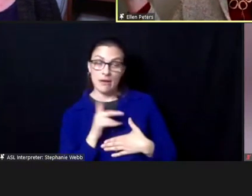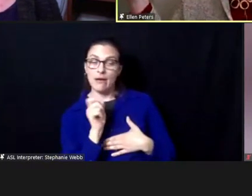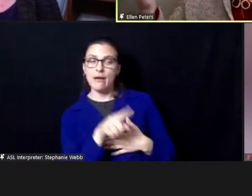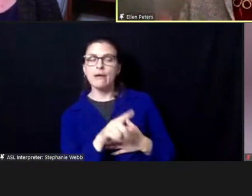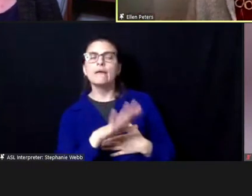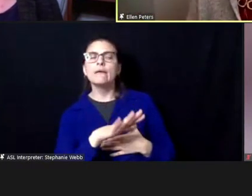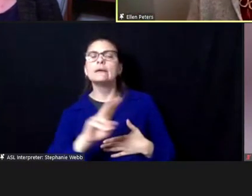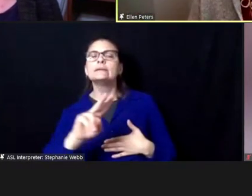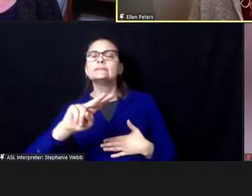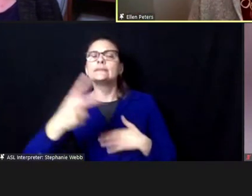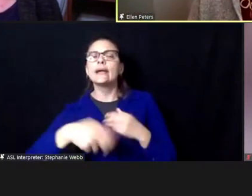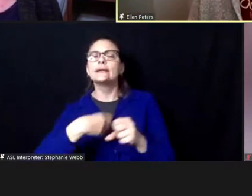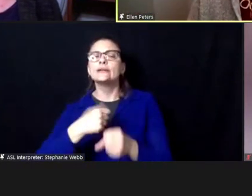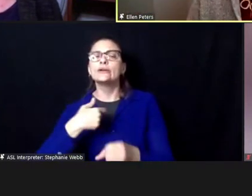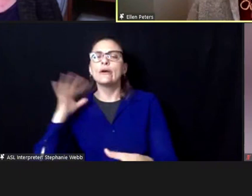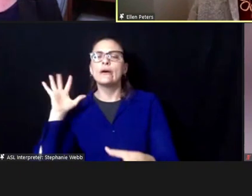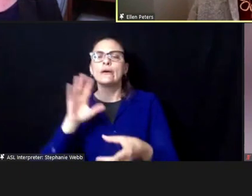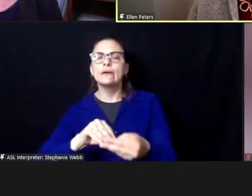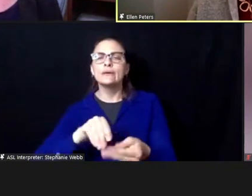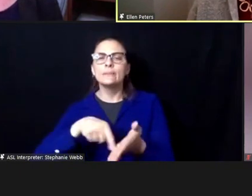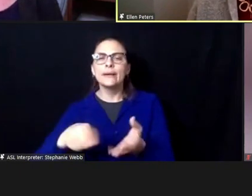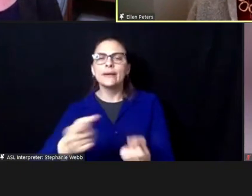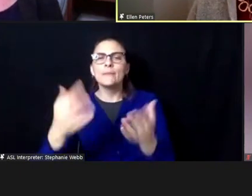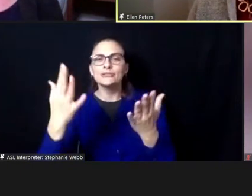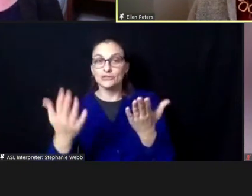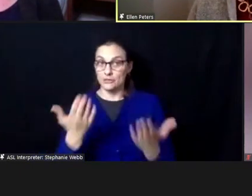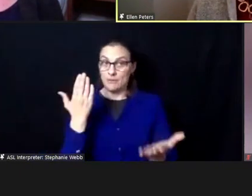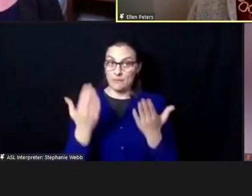doubles or triples, but it's part of your contract.